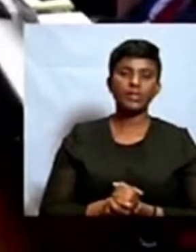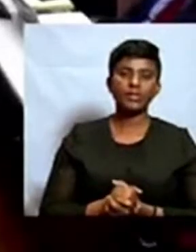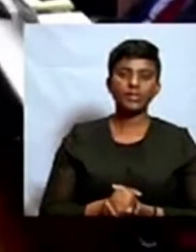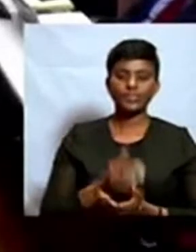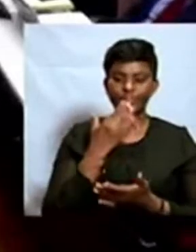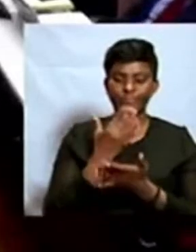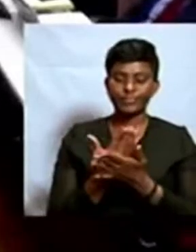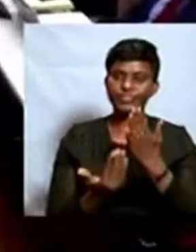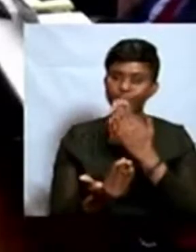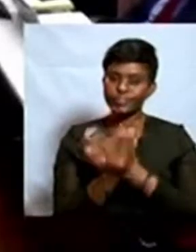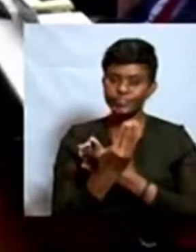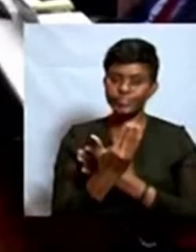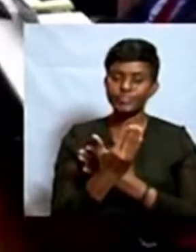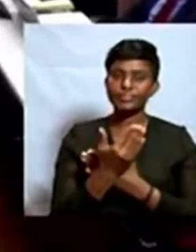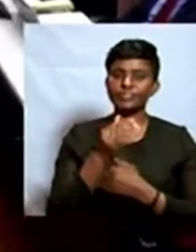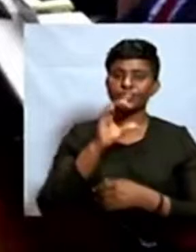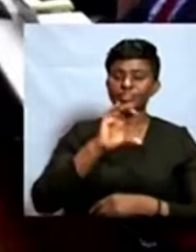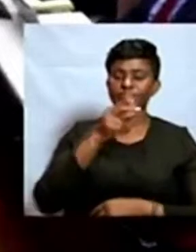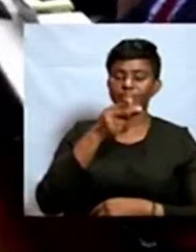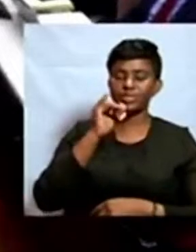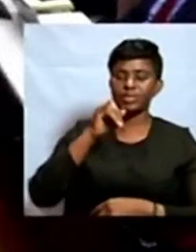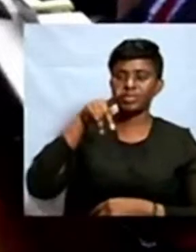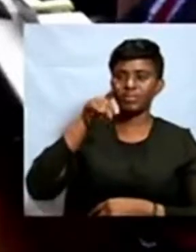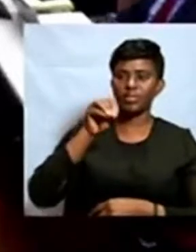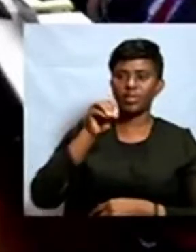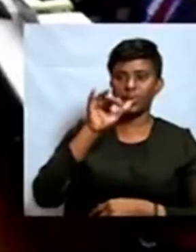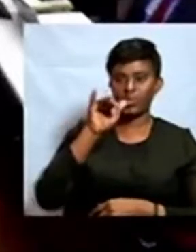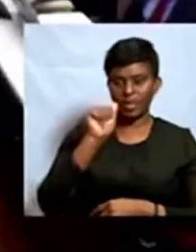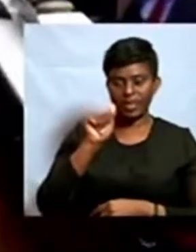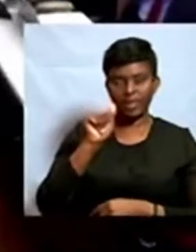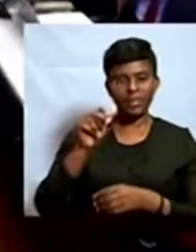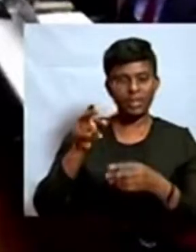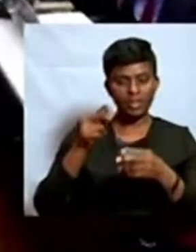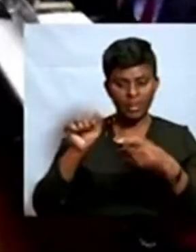Good morning. I am Miriam Chipwaya, an intern with the Office of the Clerk.